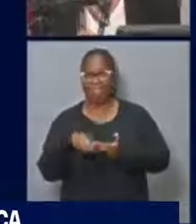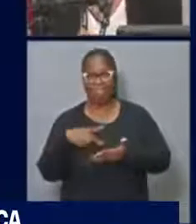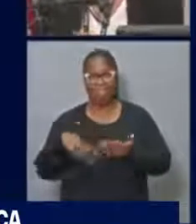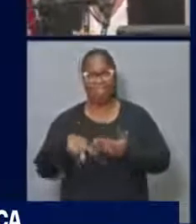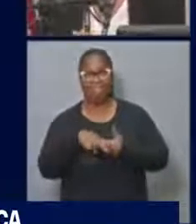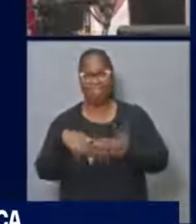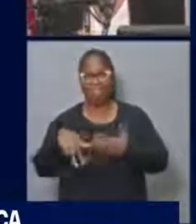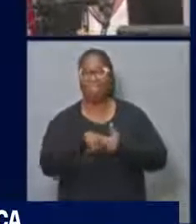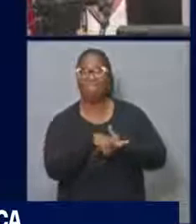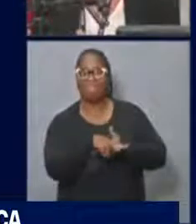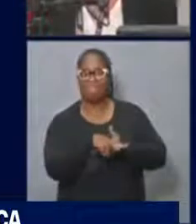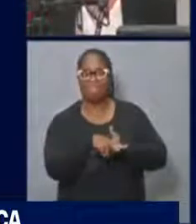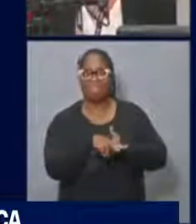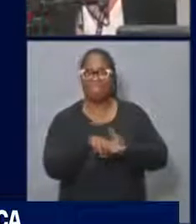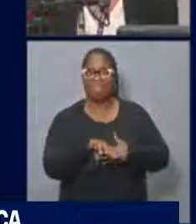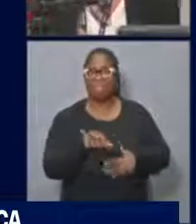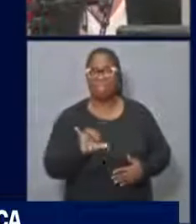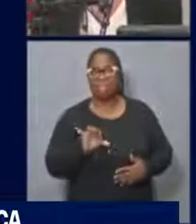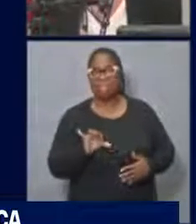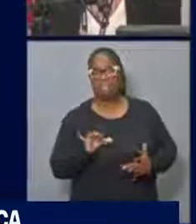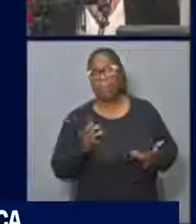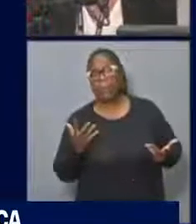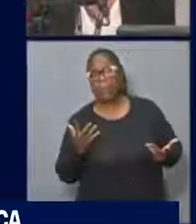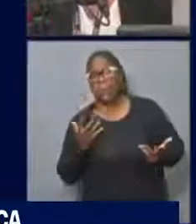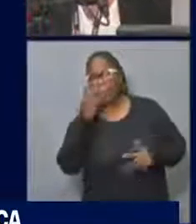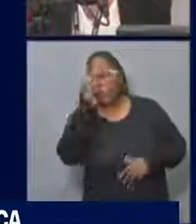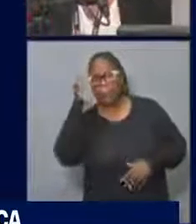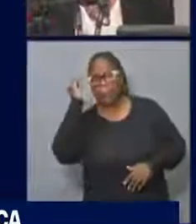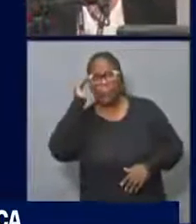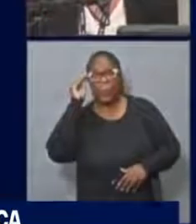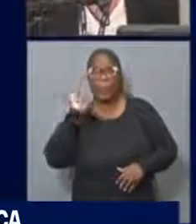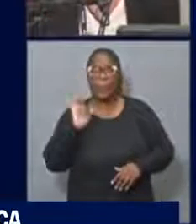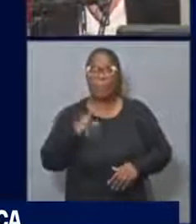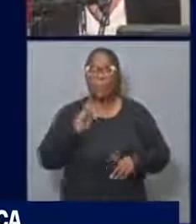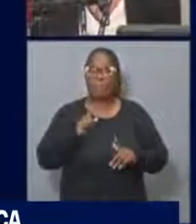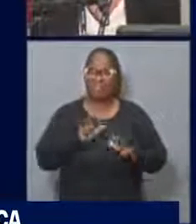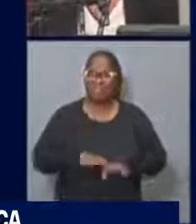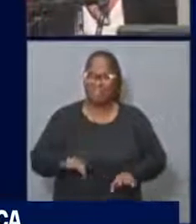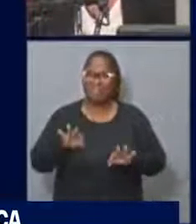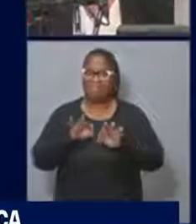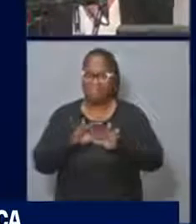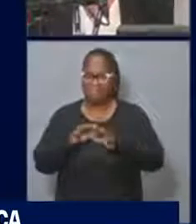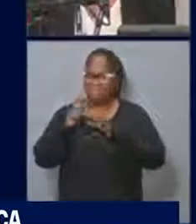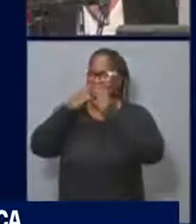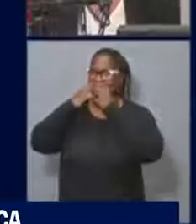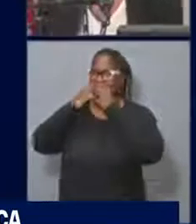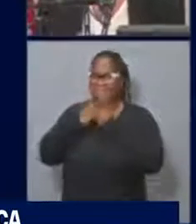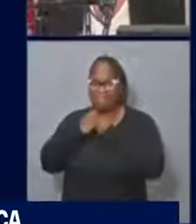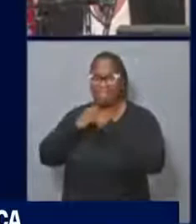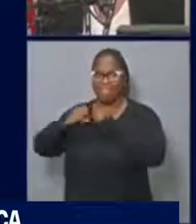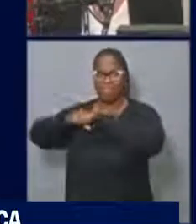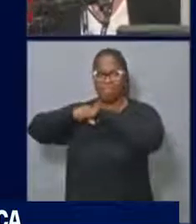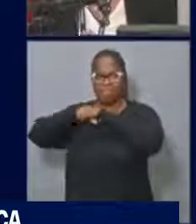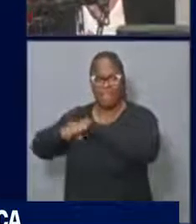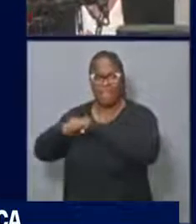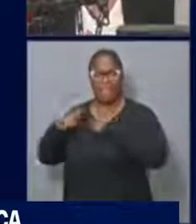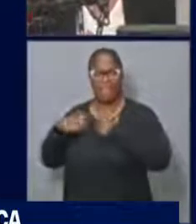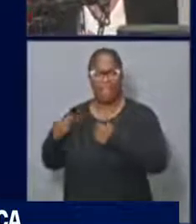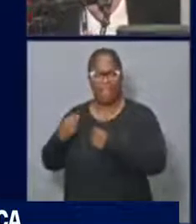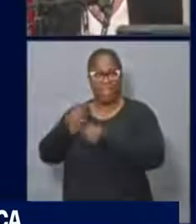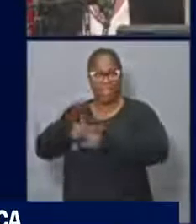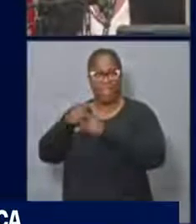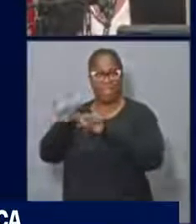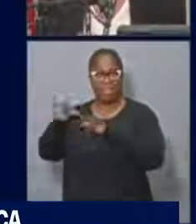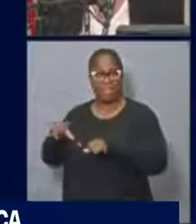and continue to take the steps that protect our healthcare infrastructure so that hospitals are able to manage the growing number of